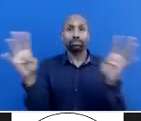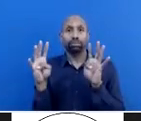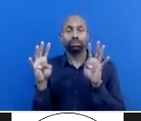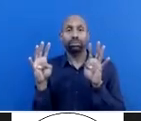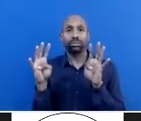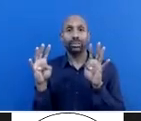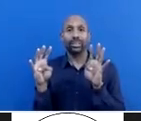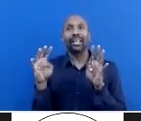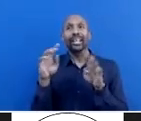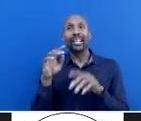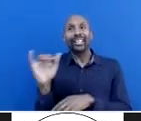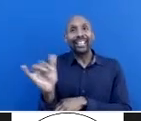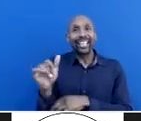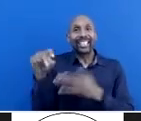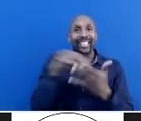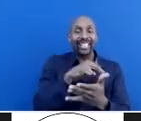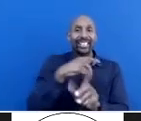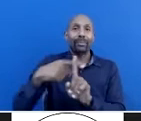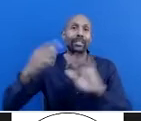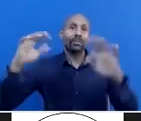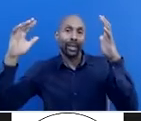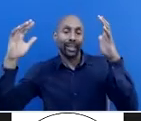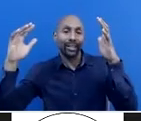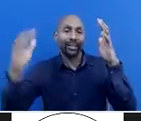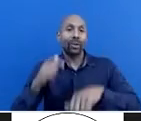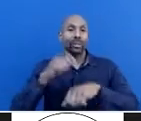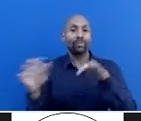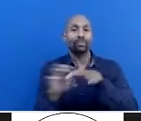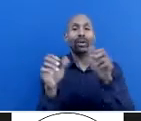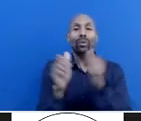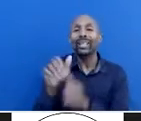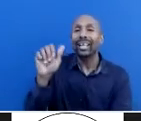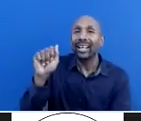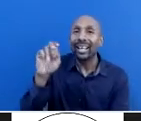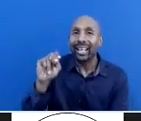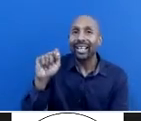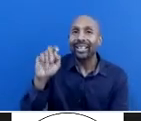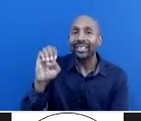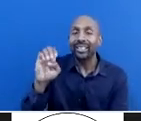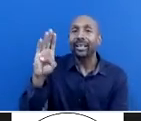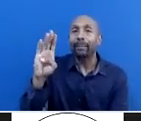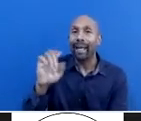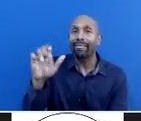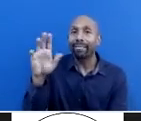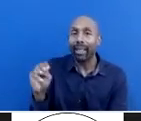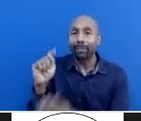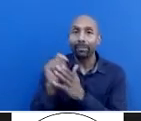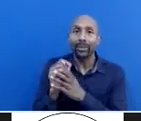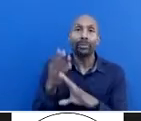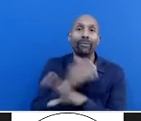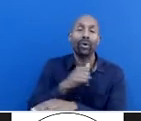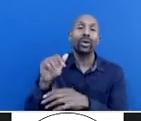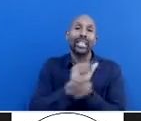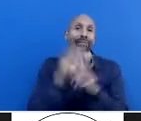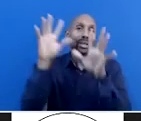praise, usually associated with the antebellum period, the period before the abolition of slavery here in the United States of